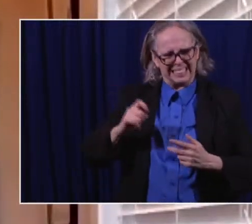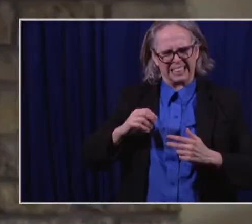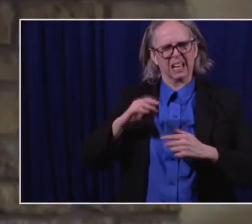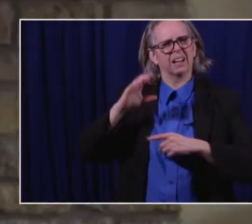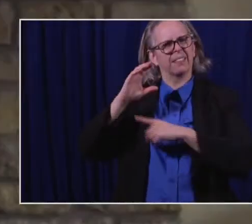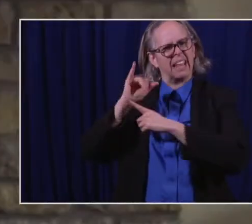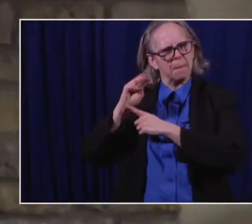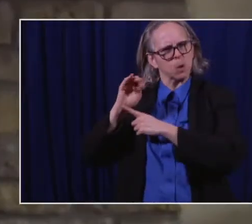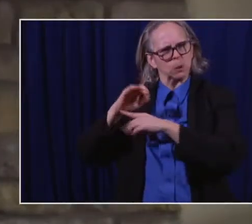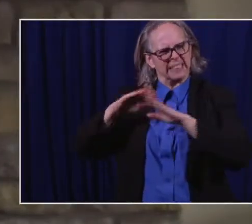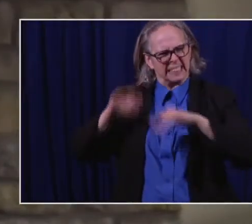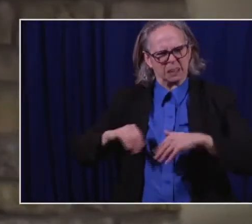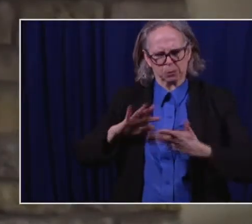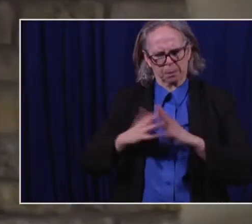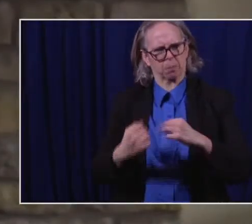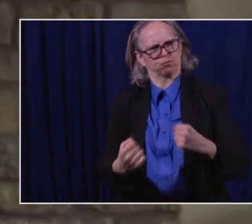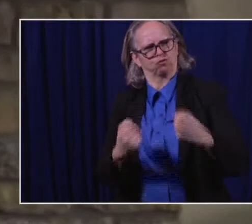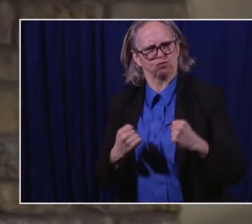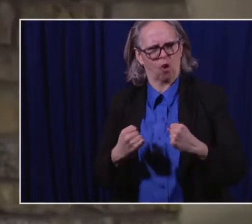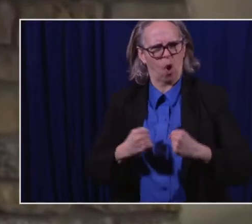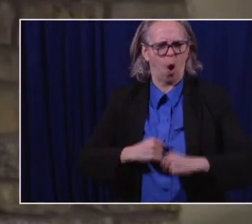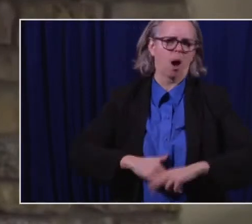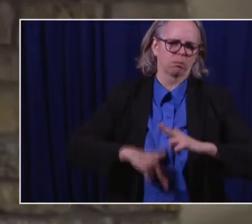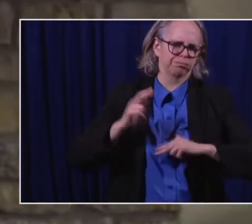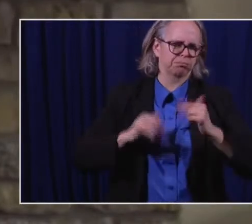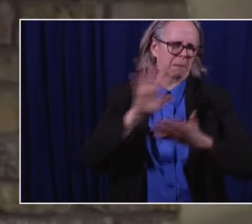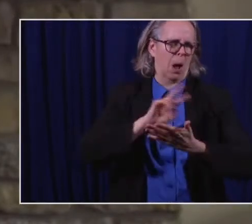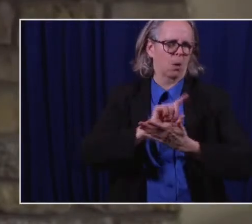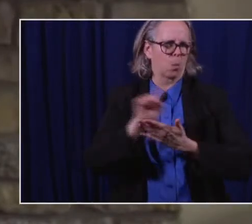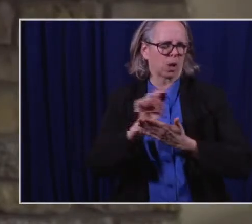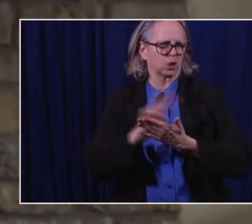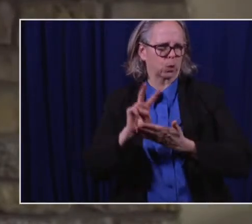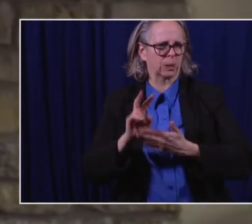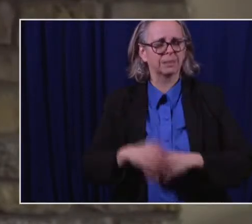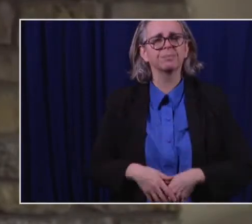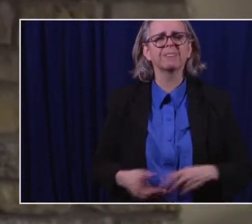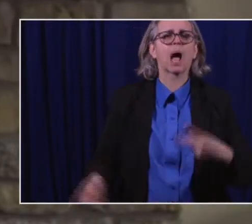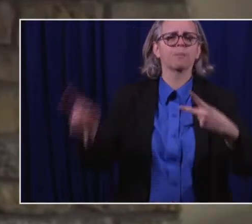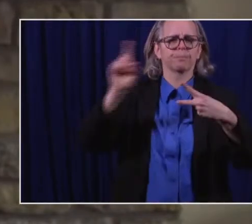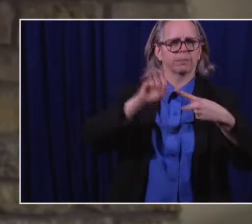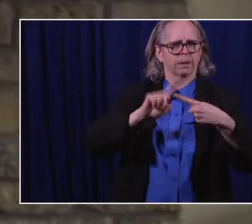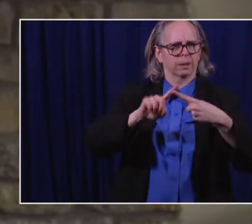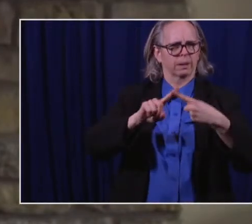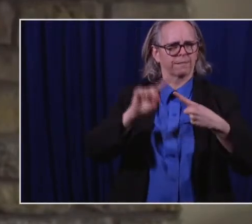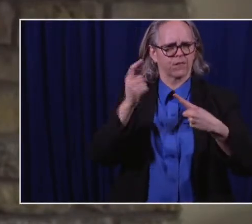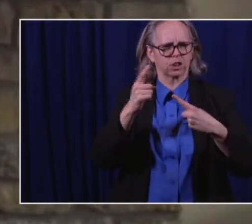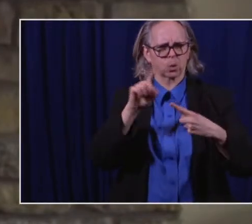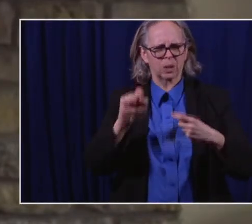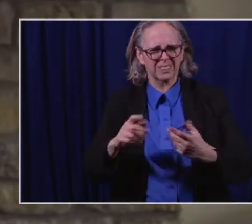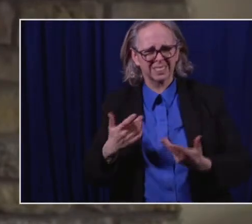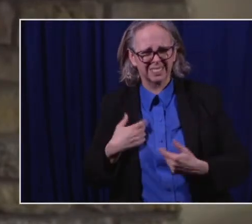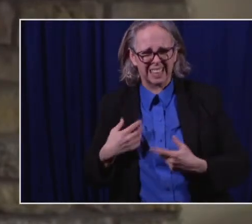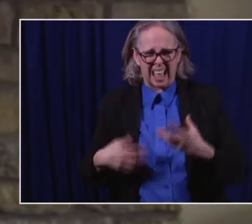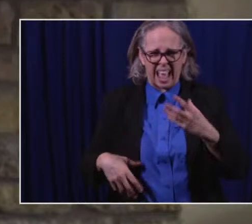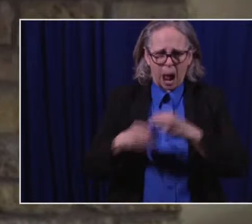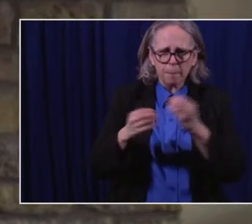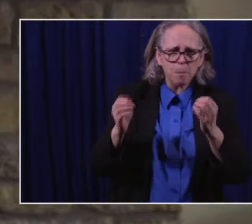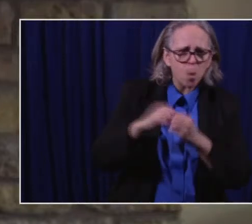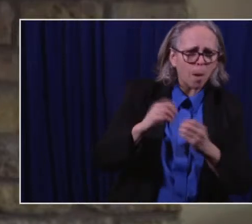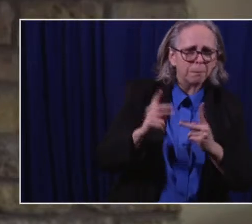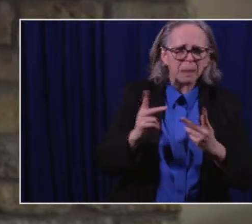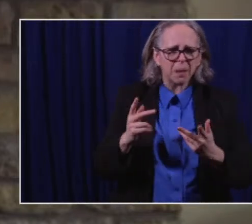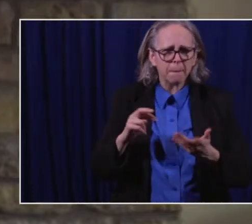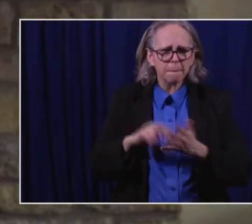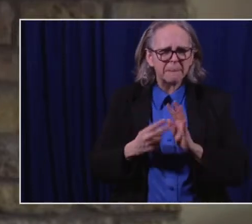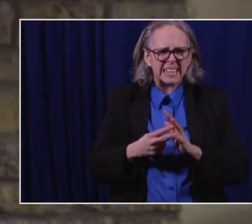Okay. And the second question, as far as the crowding out, I understand that. What I can say is we're